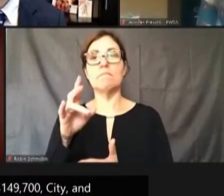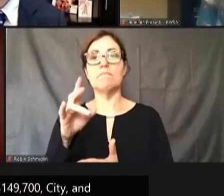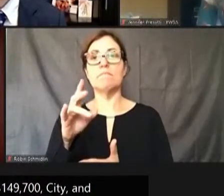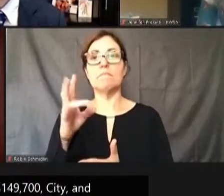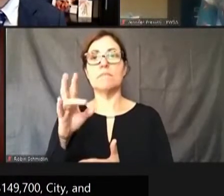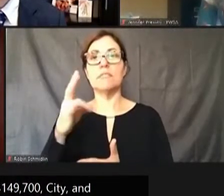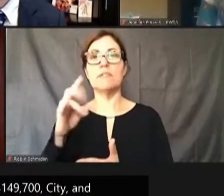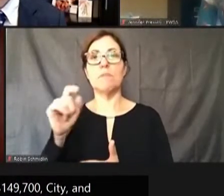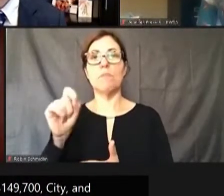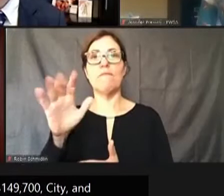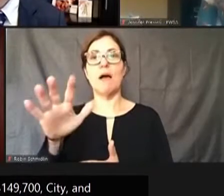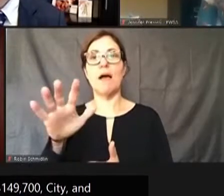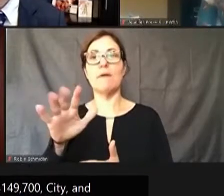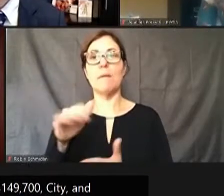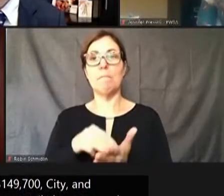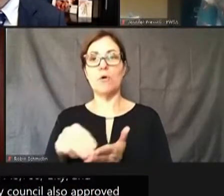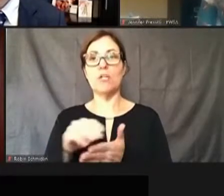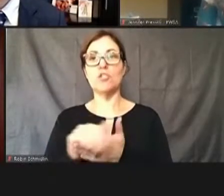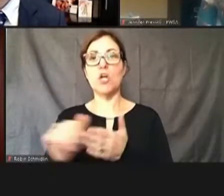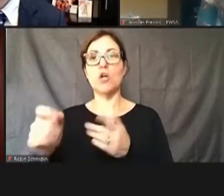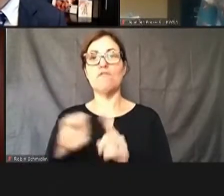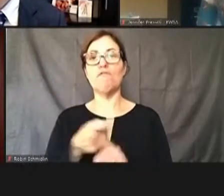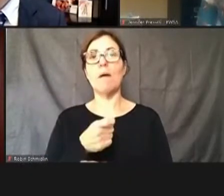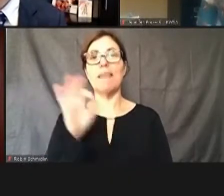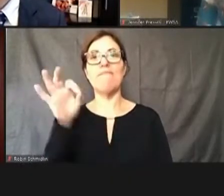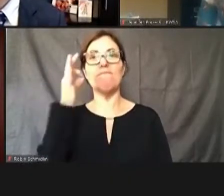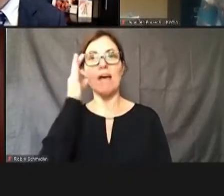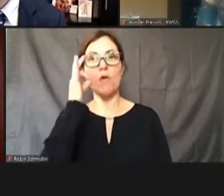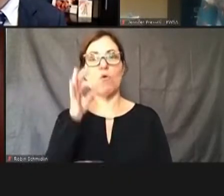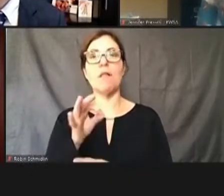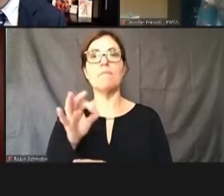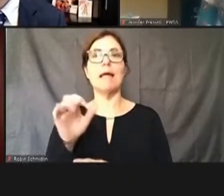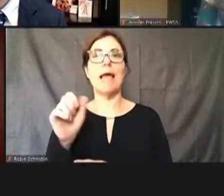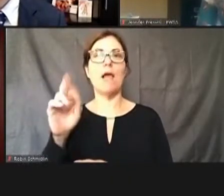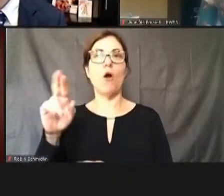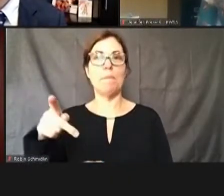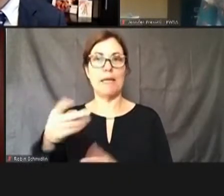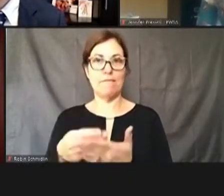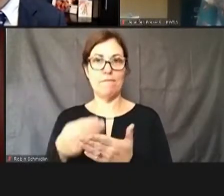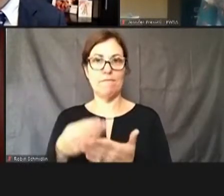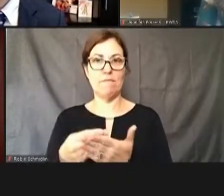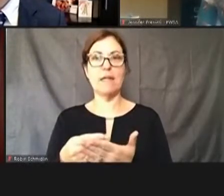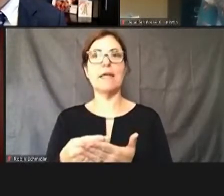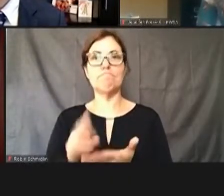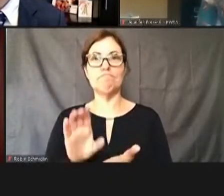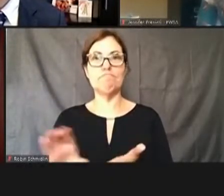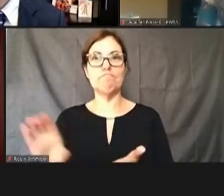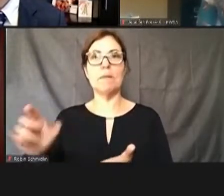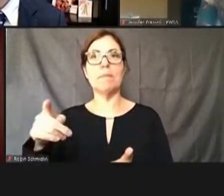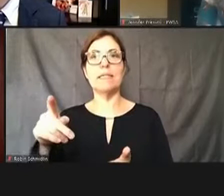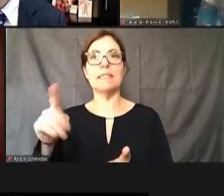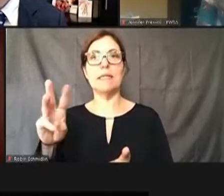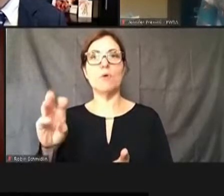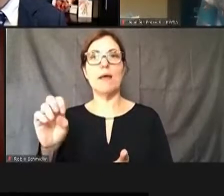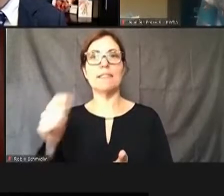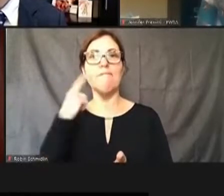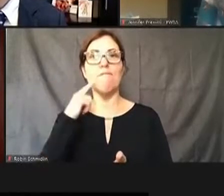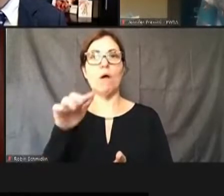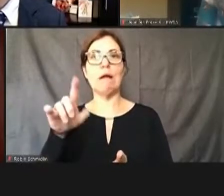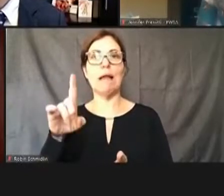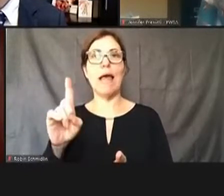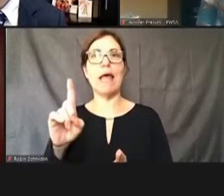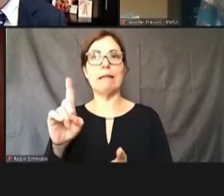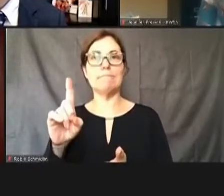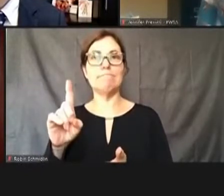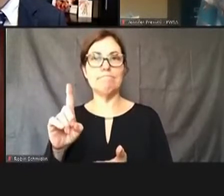ARP funds, American Rescue Plan funds, to go to the PWSA for lead line replacement projects. This is